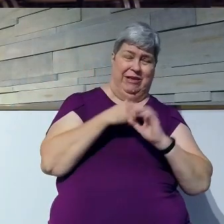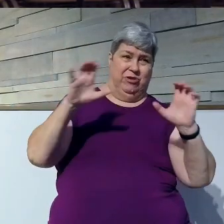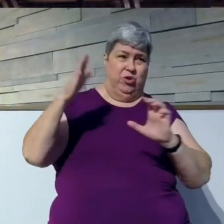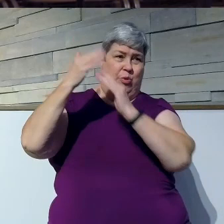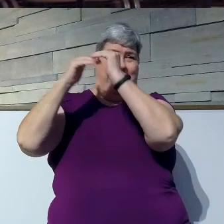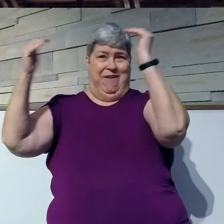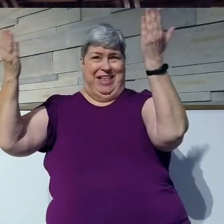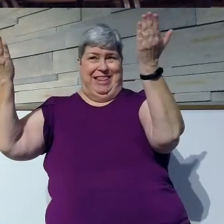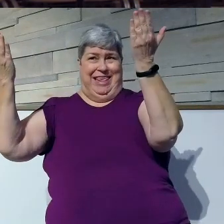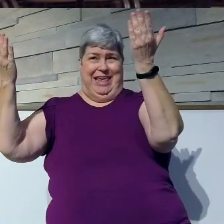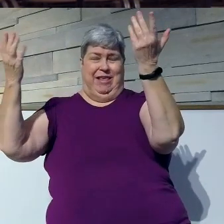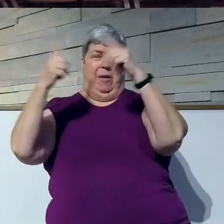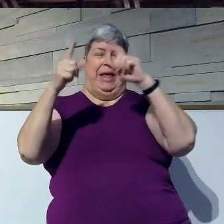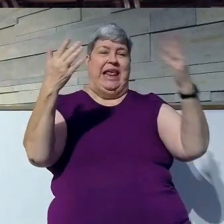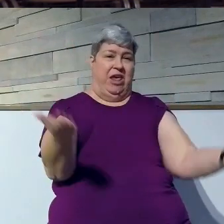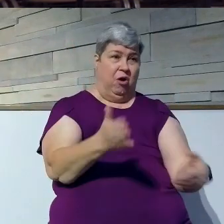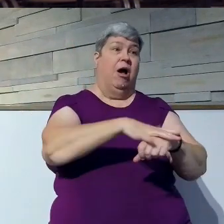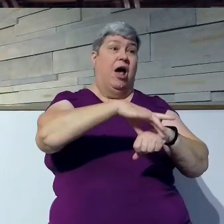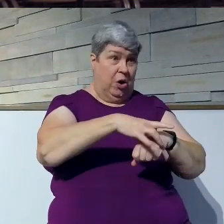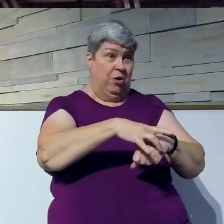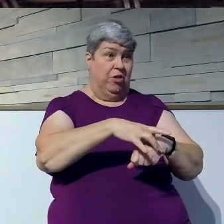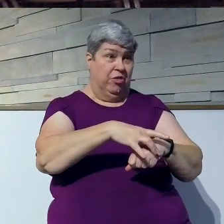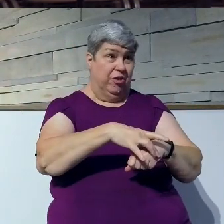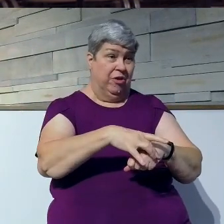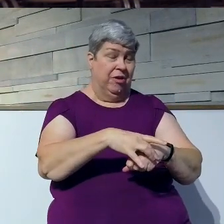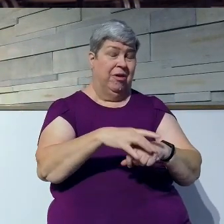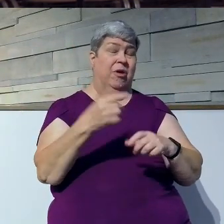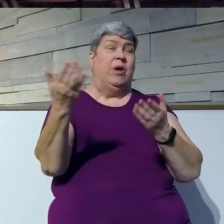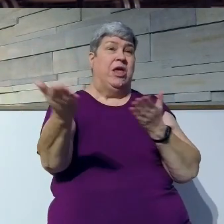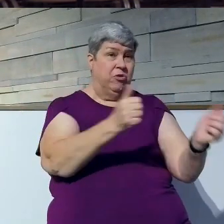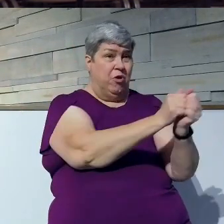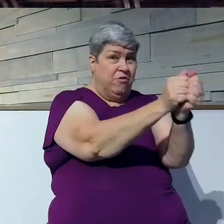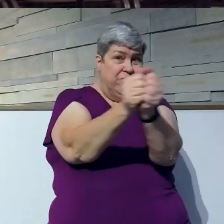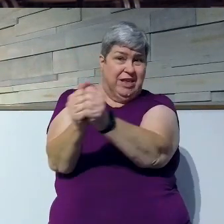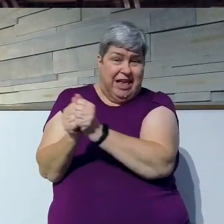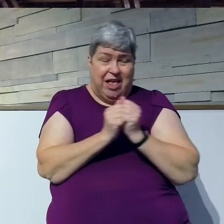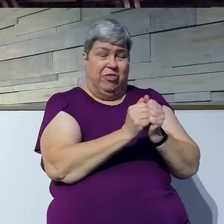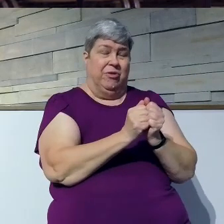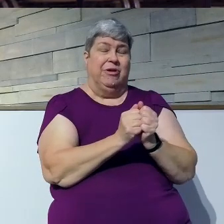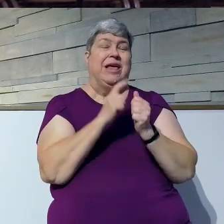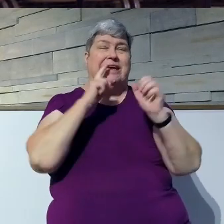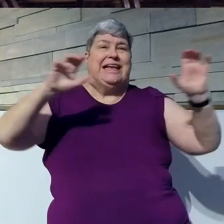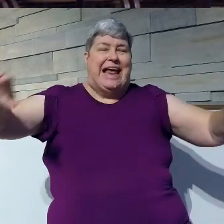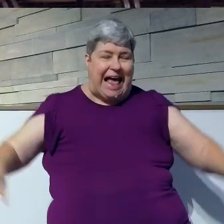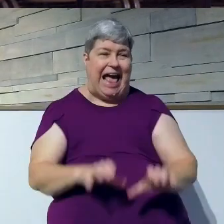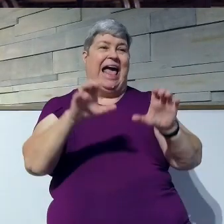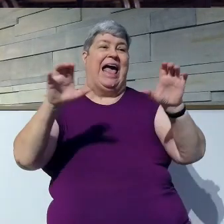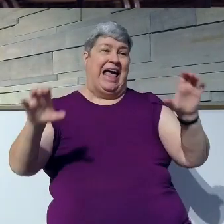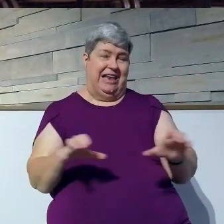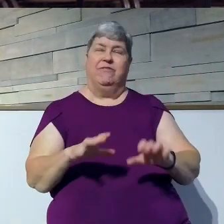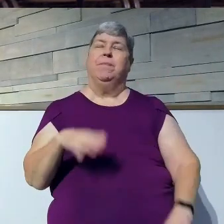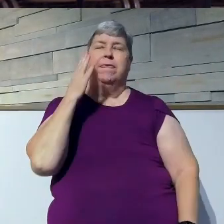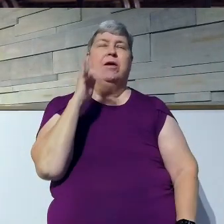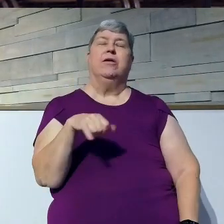heavenly things here on this earth. We serve together. And it's an active calling.